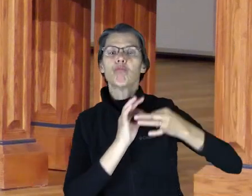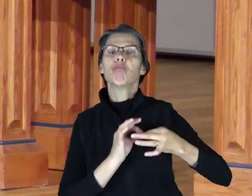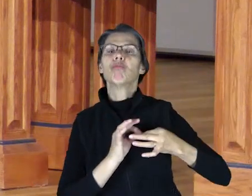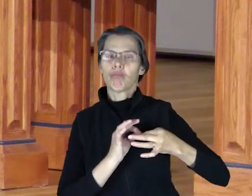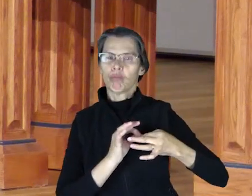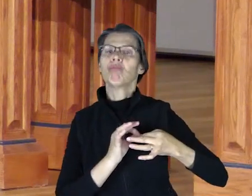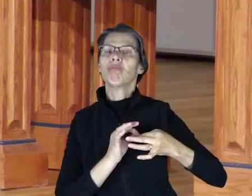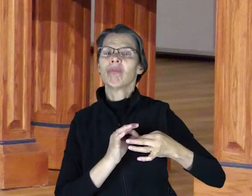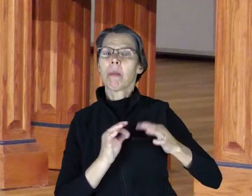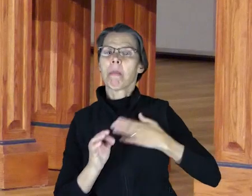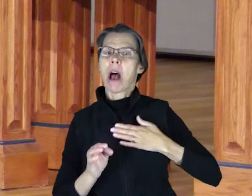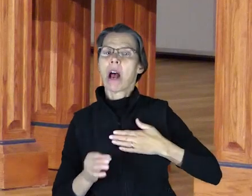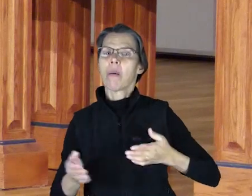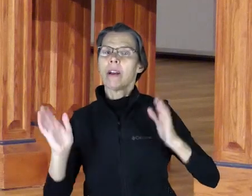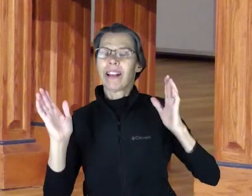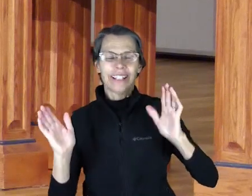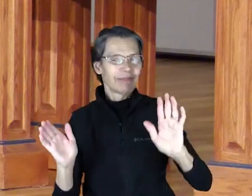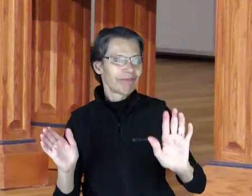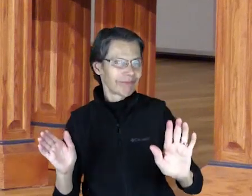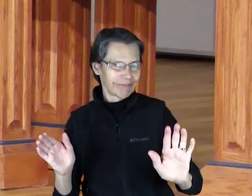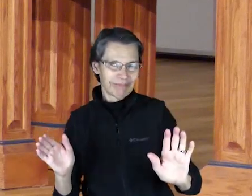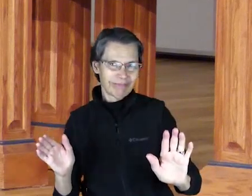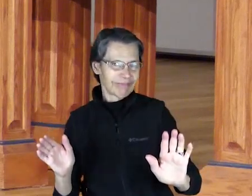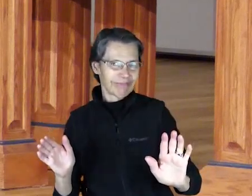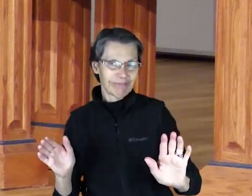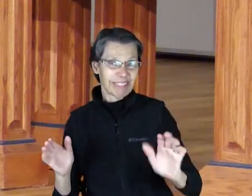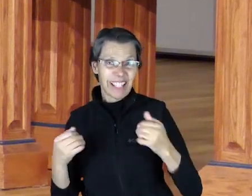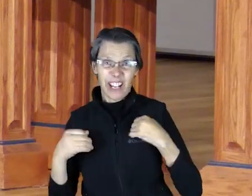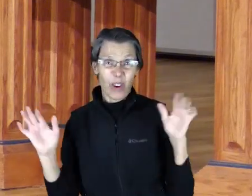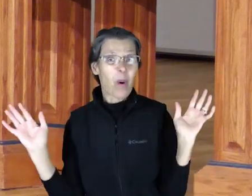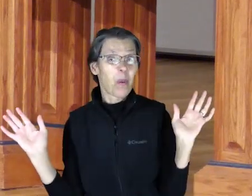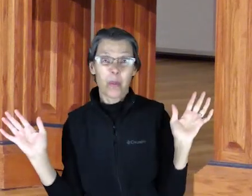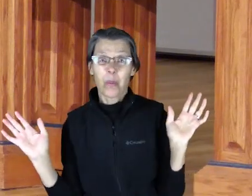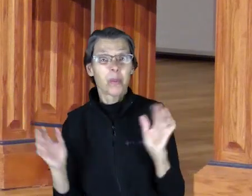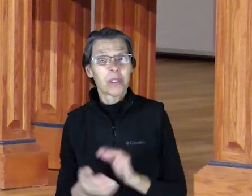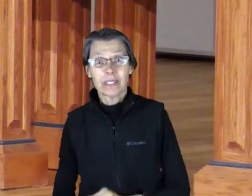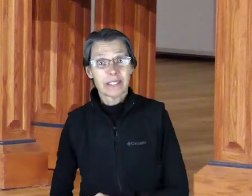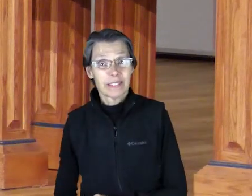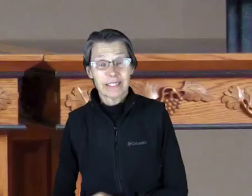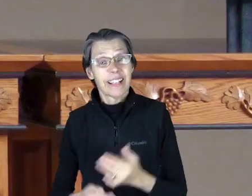we've decided we need to be delivered from. Maybe it's time to let God have the floor.